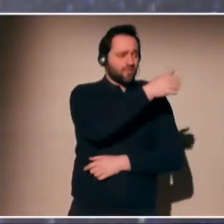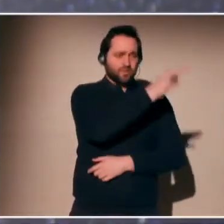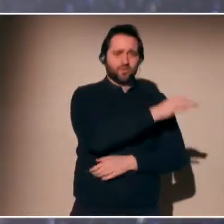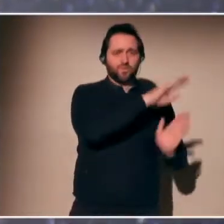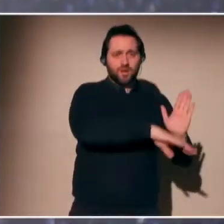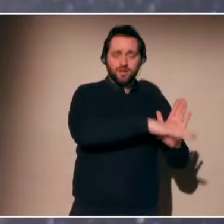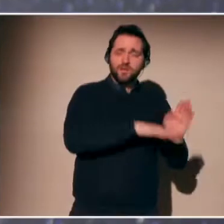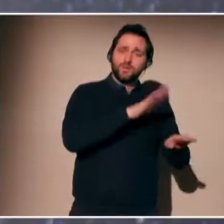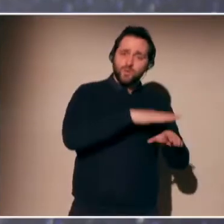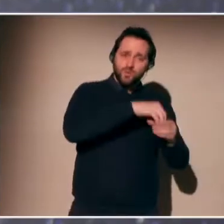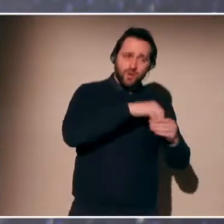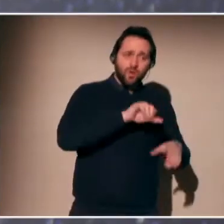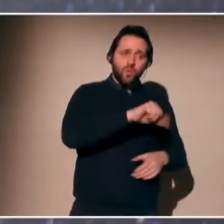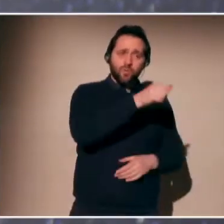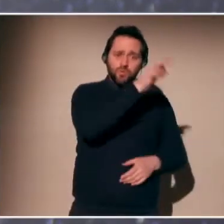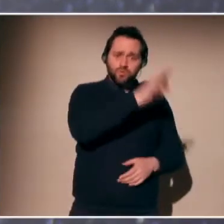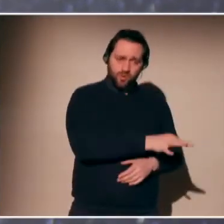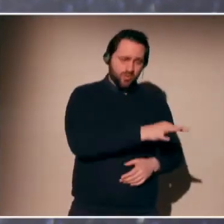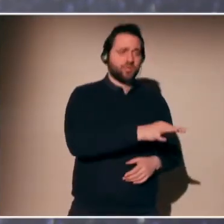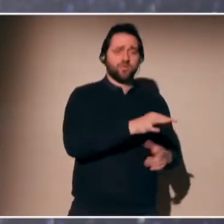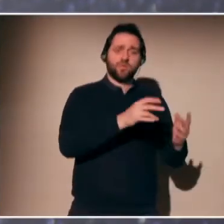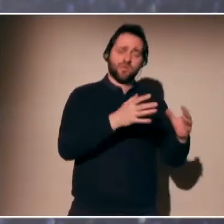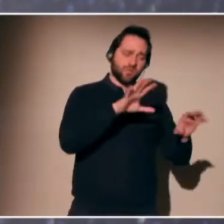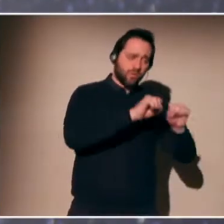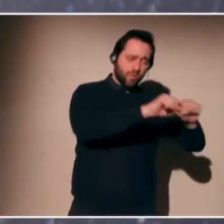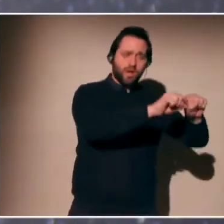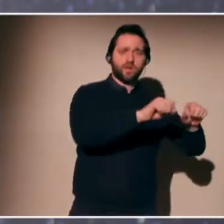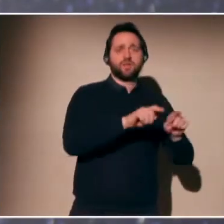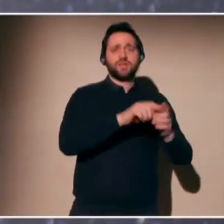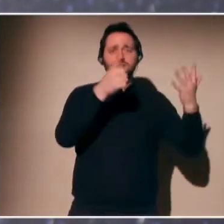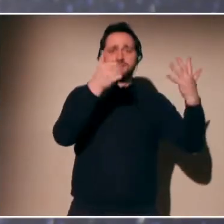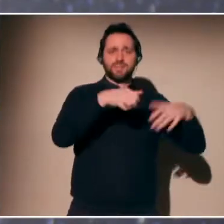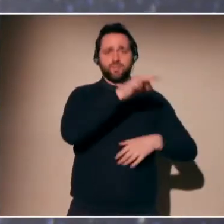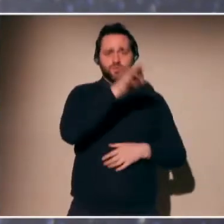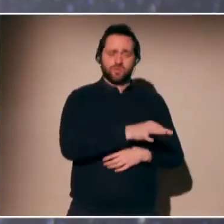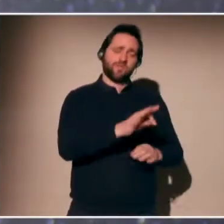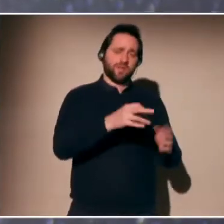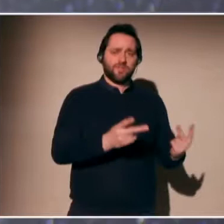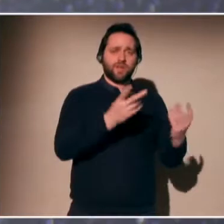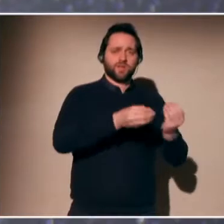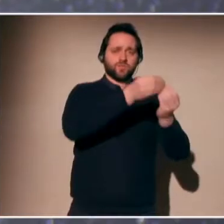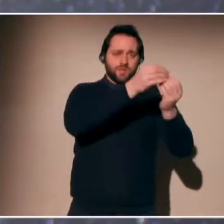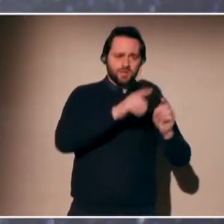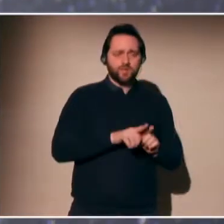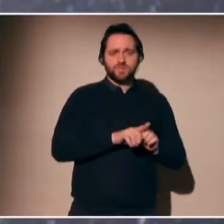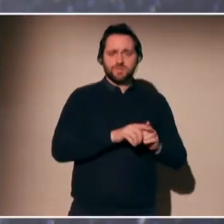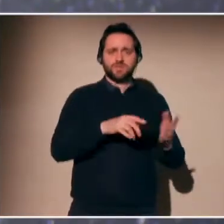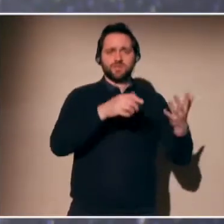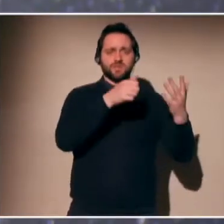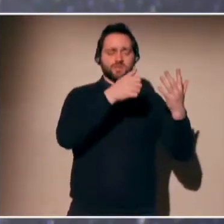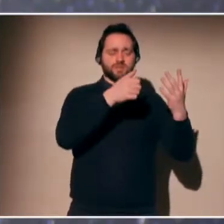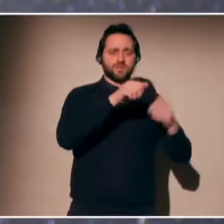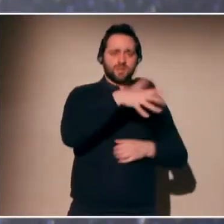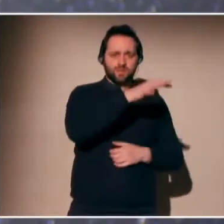enterprises, although they represent 11% of the jobs and 16% of added